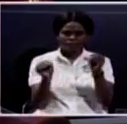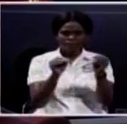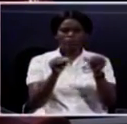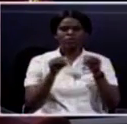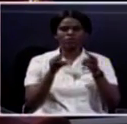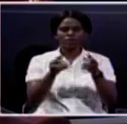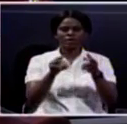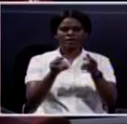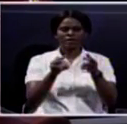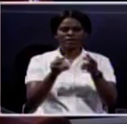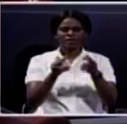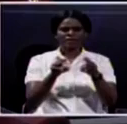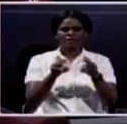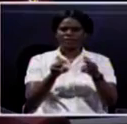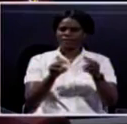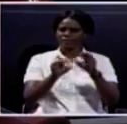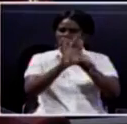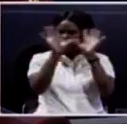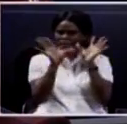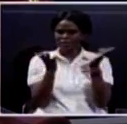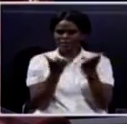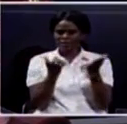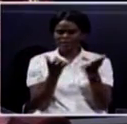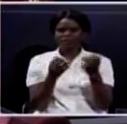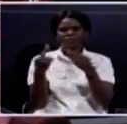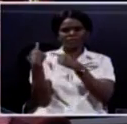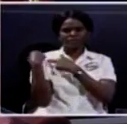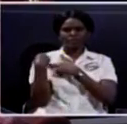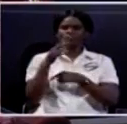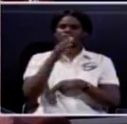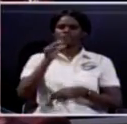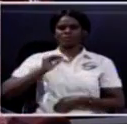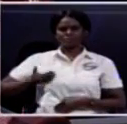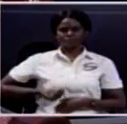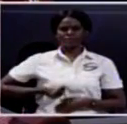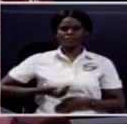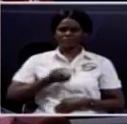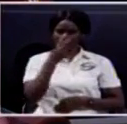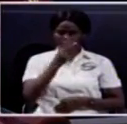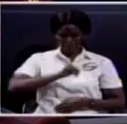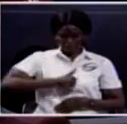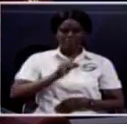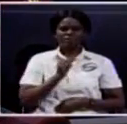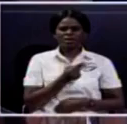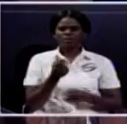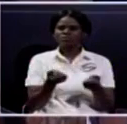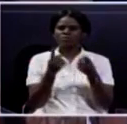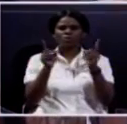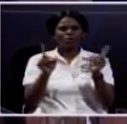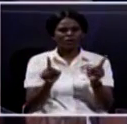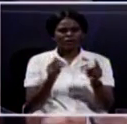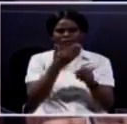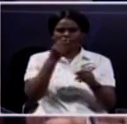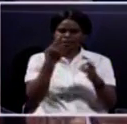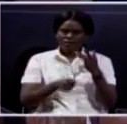way that they are not supposed to move, as responsible men and women, you must sit down and say, where are we going? Why can't we